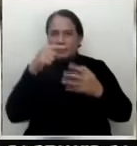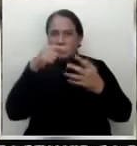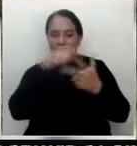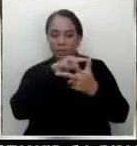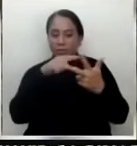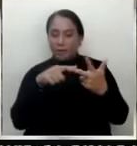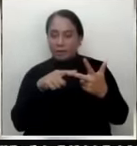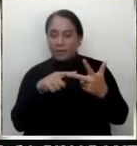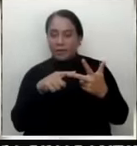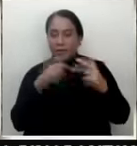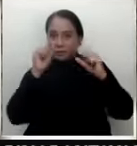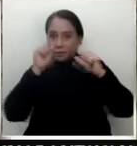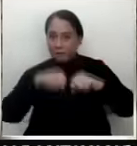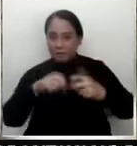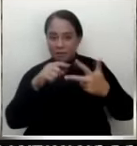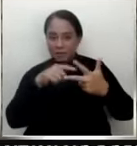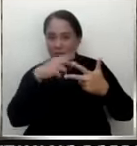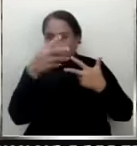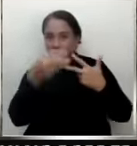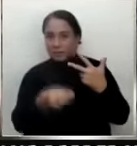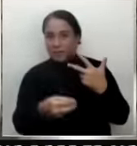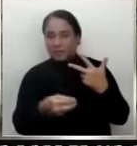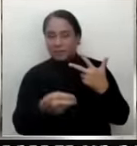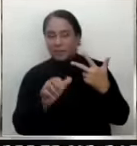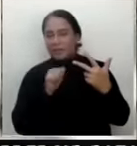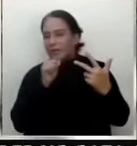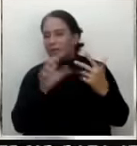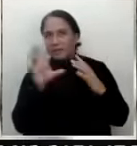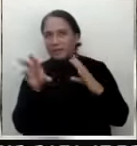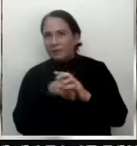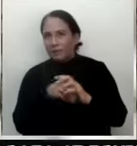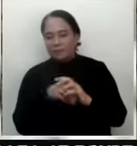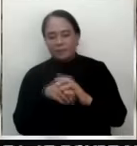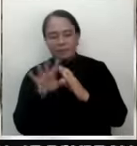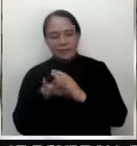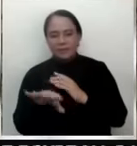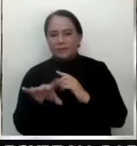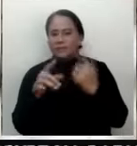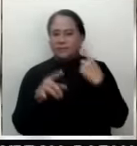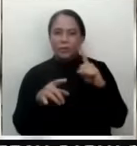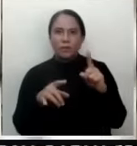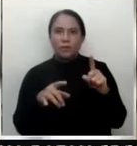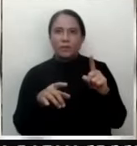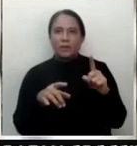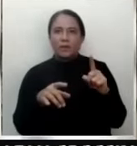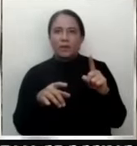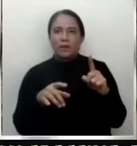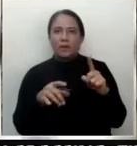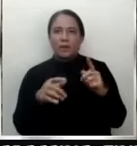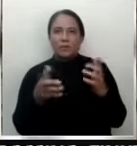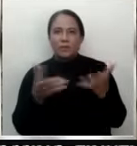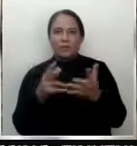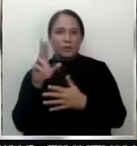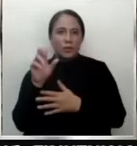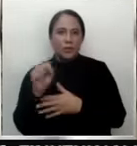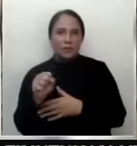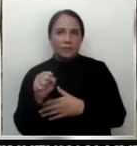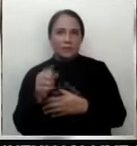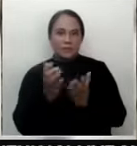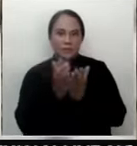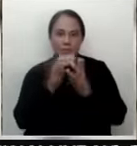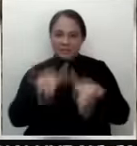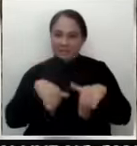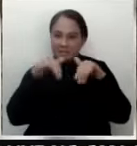agreements, that doesn't include space for the presence of U.S. troops on a long-term basis here in the